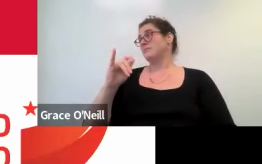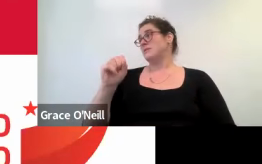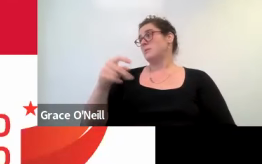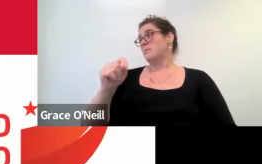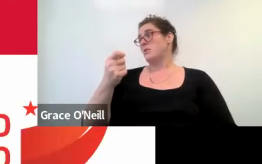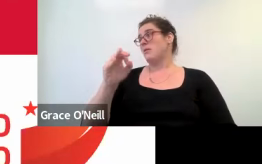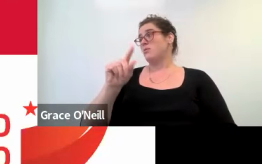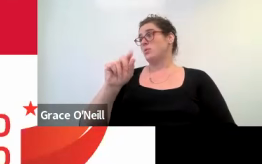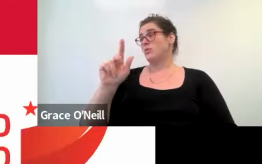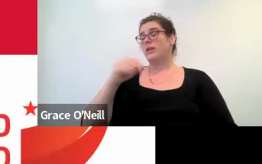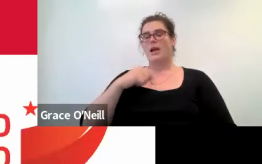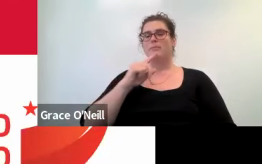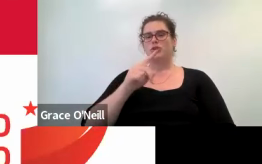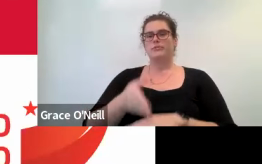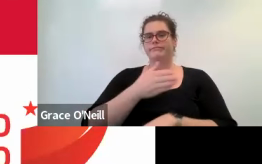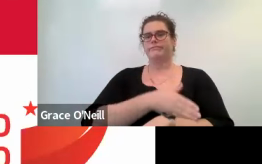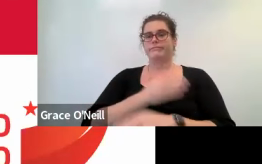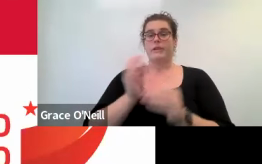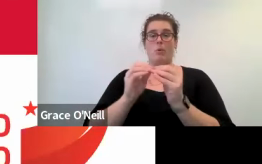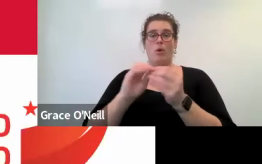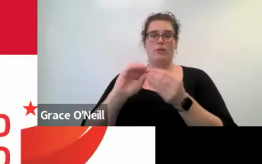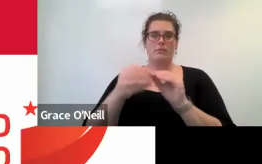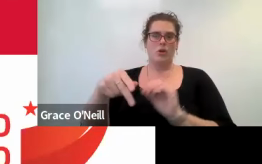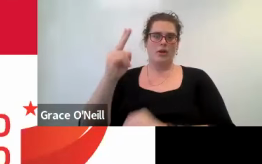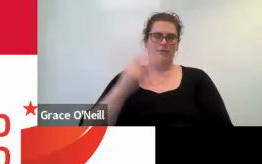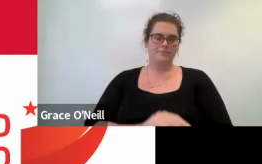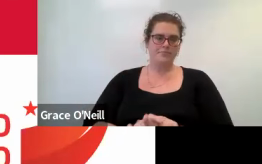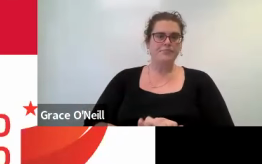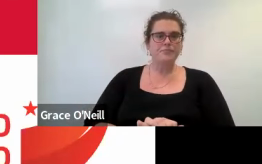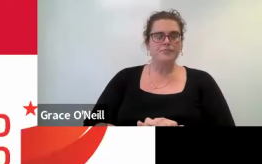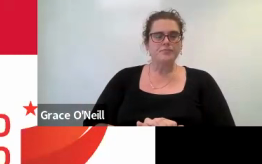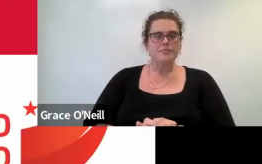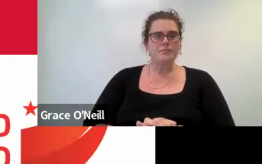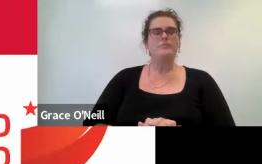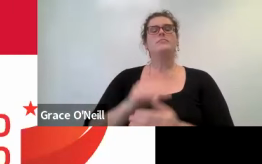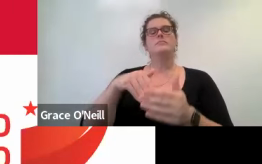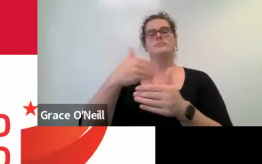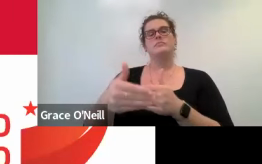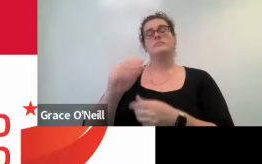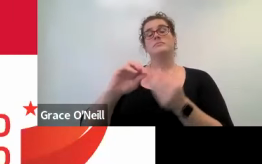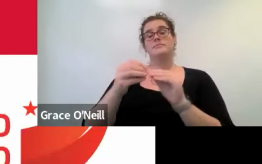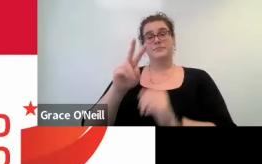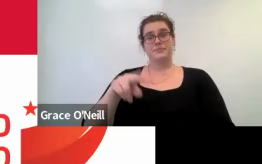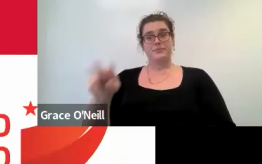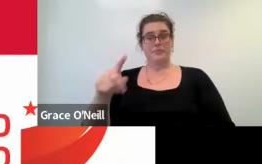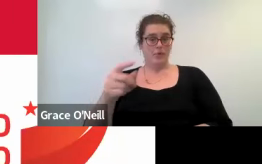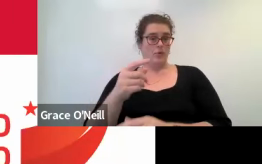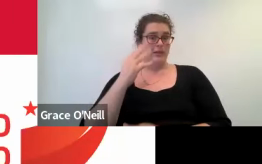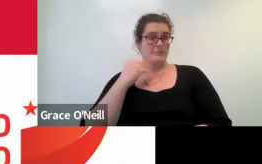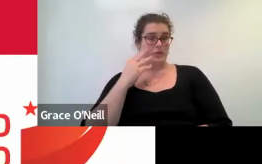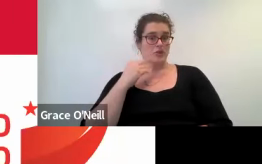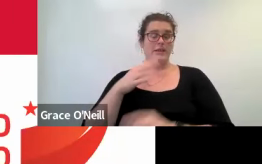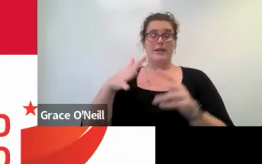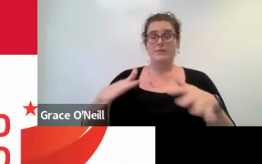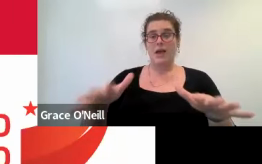they would be high. Question 22, next slide. Are you experiencing anxiety or depression related to the pandemic